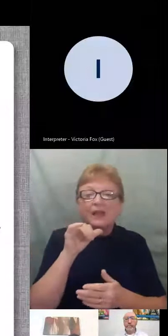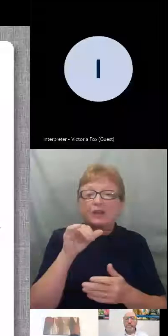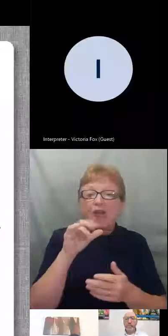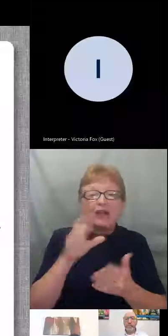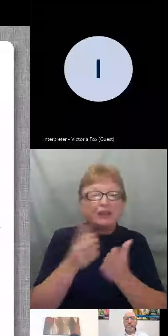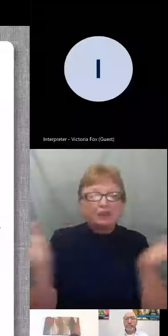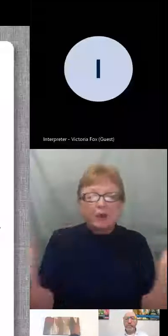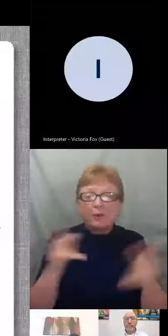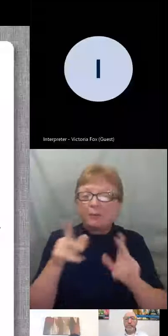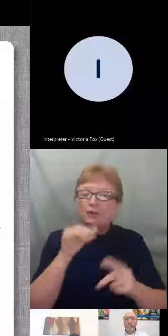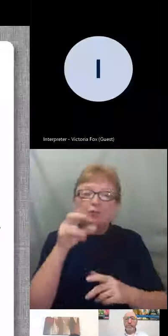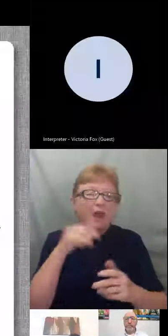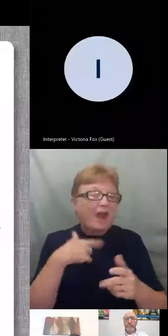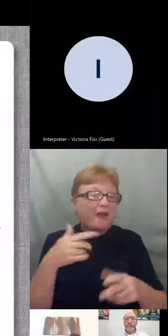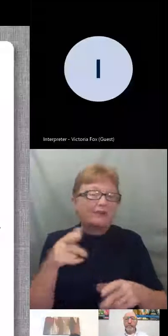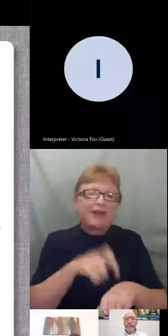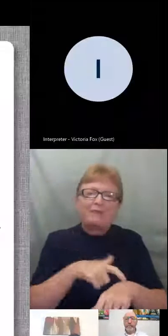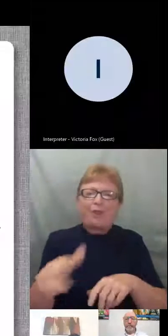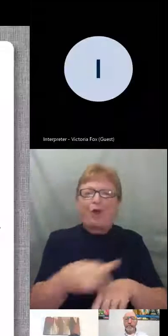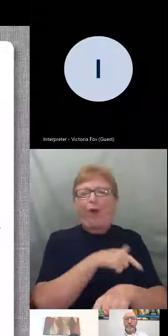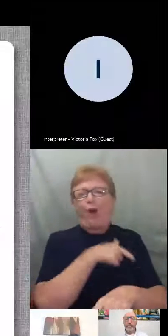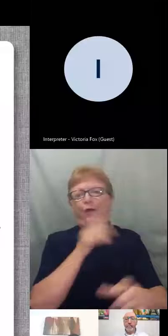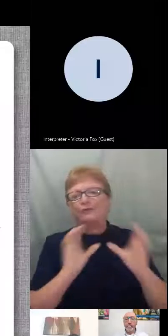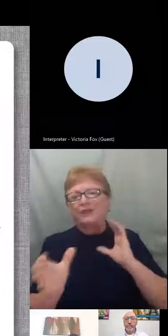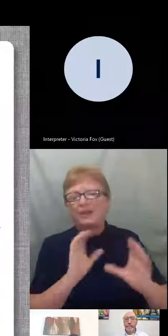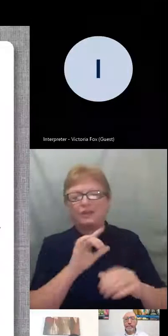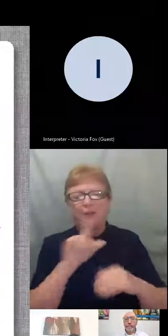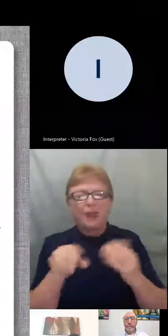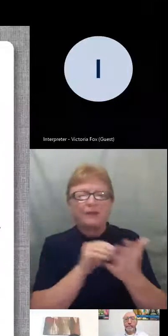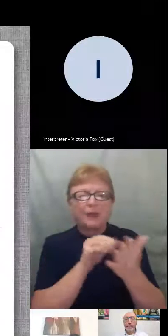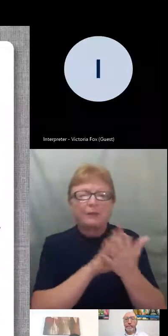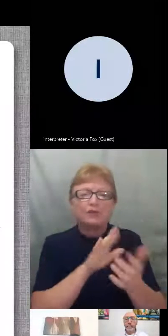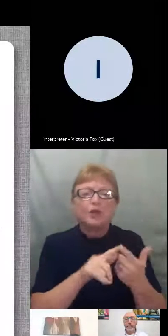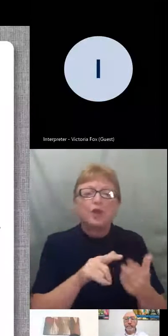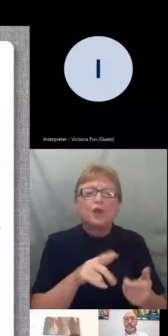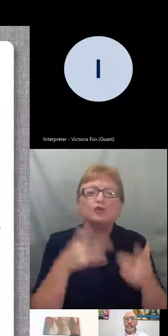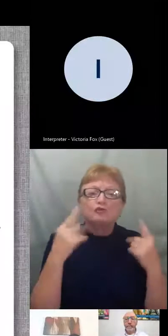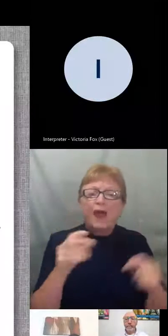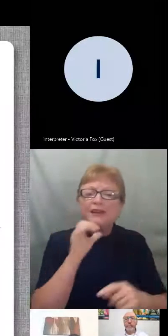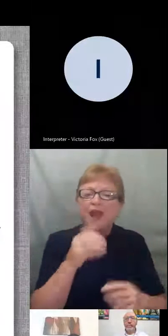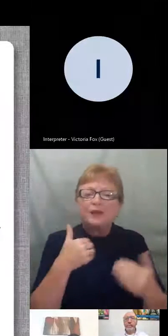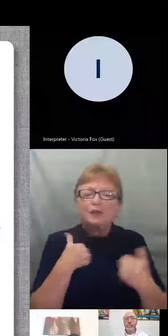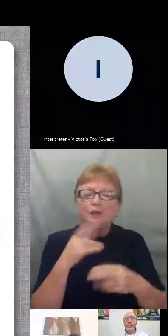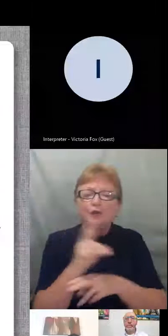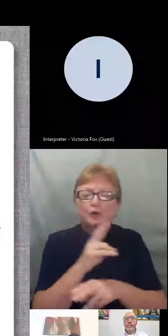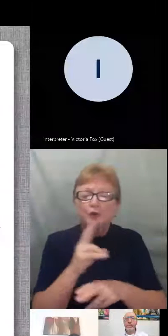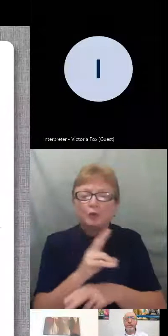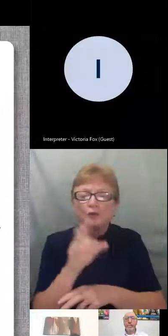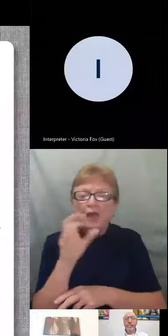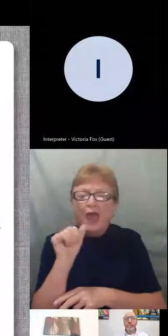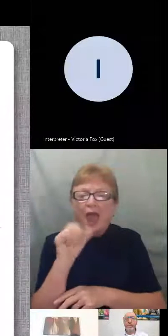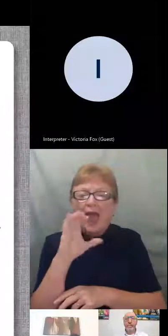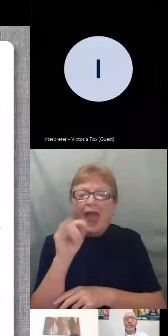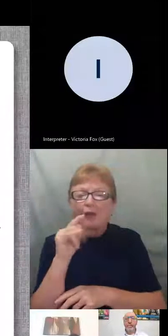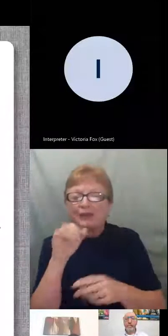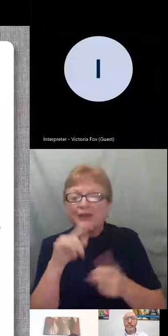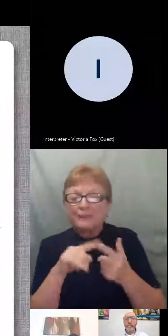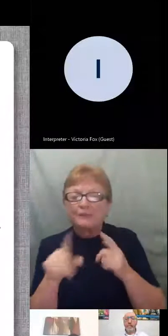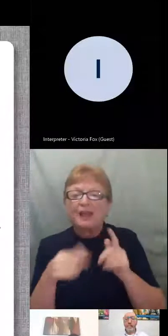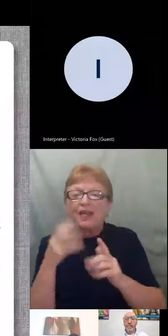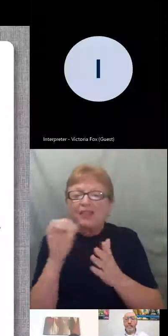use acronyms so that everyone understands the issues you are discussing.